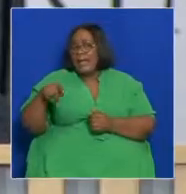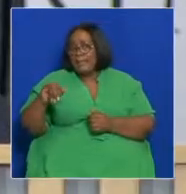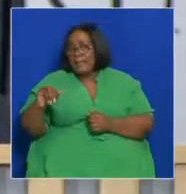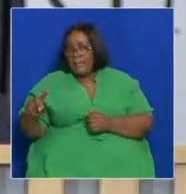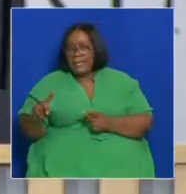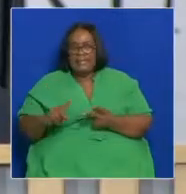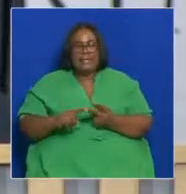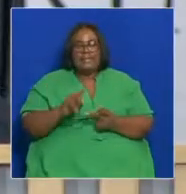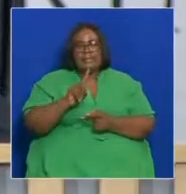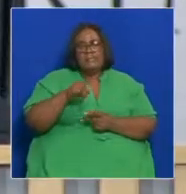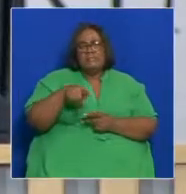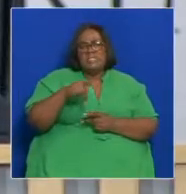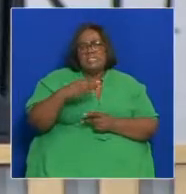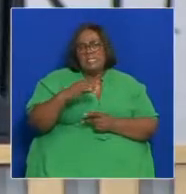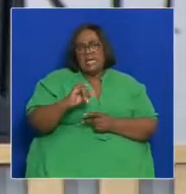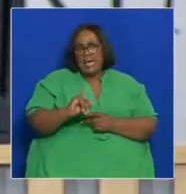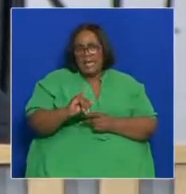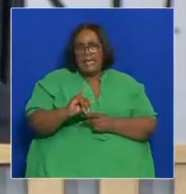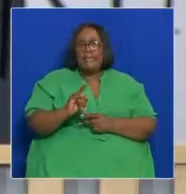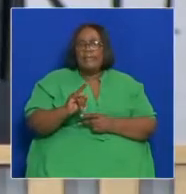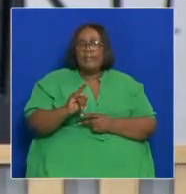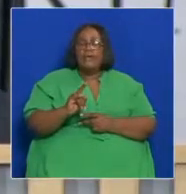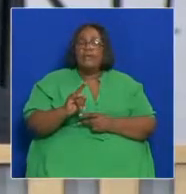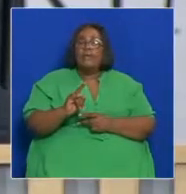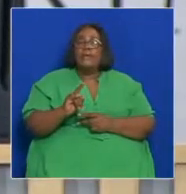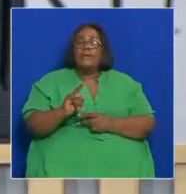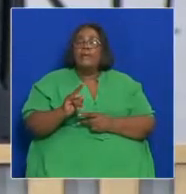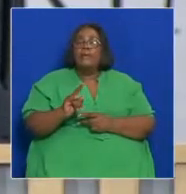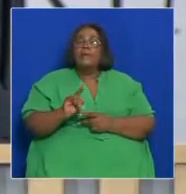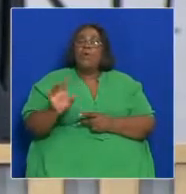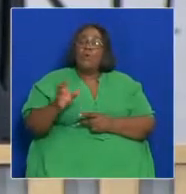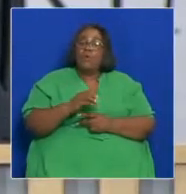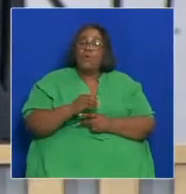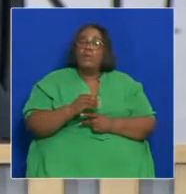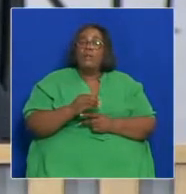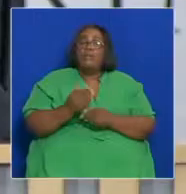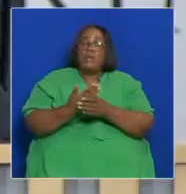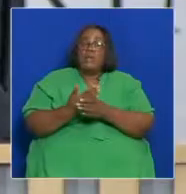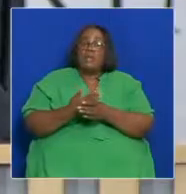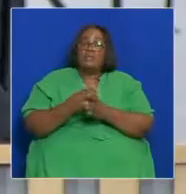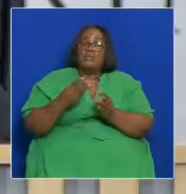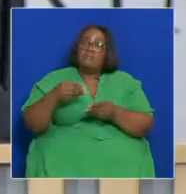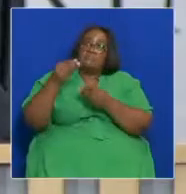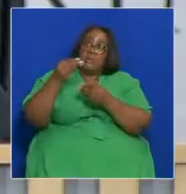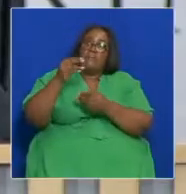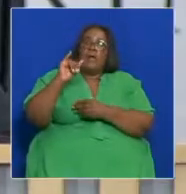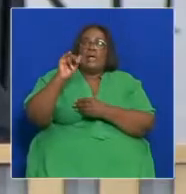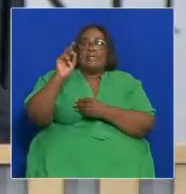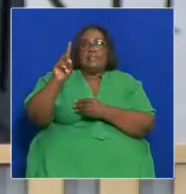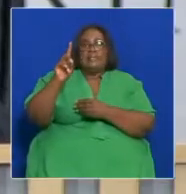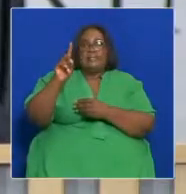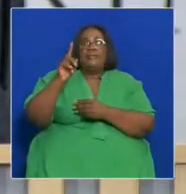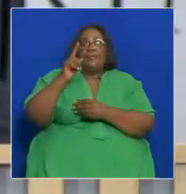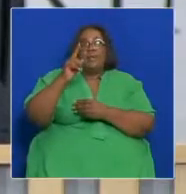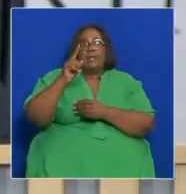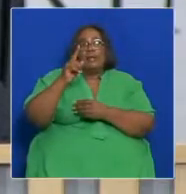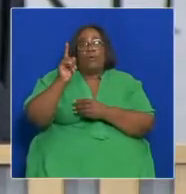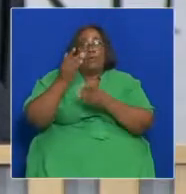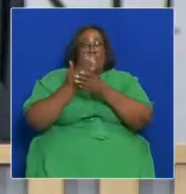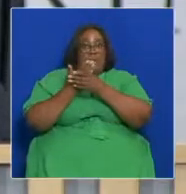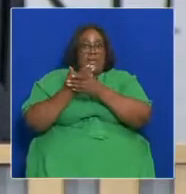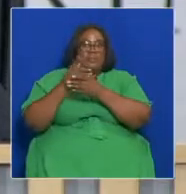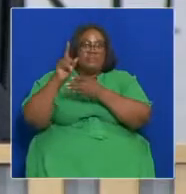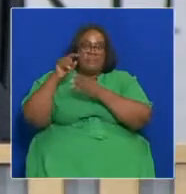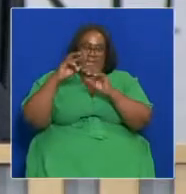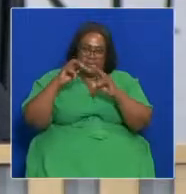those matters to come to the ID then for them to be investigated. So I just wanted